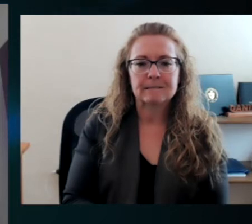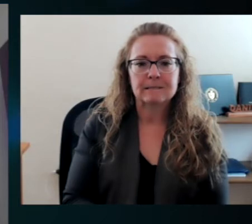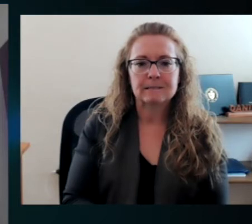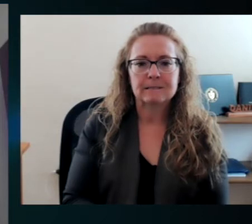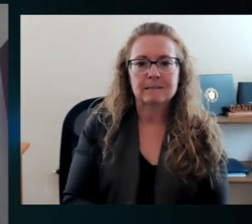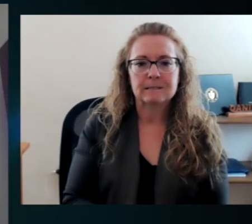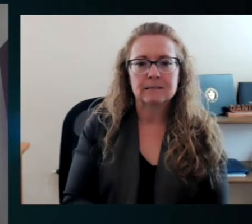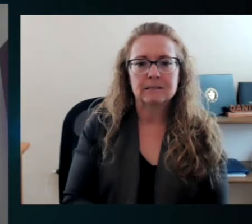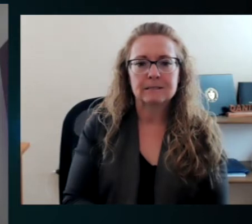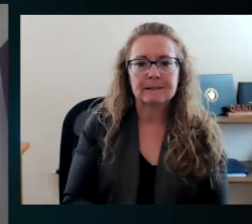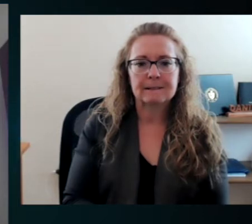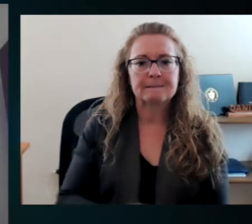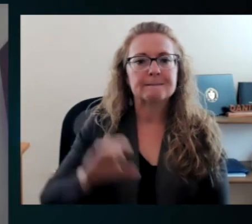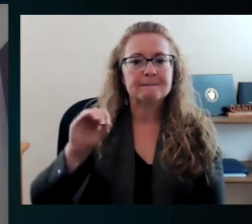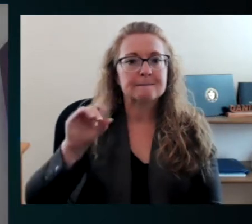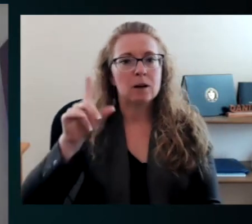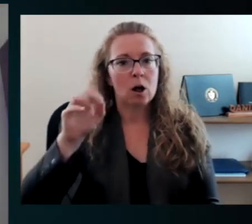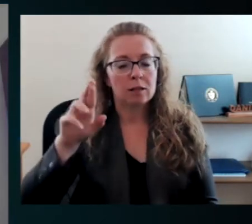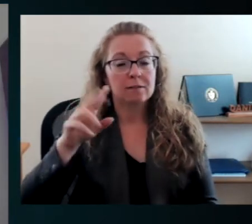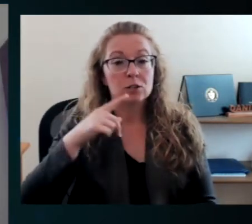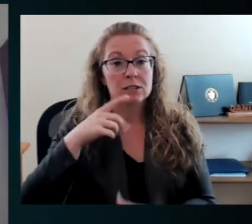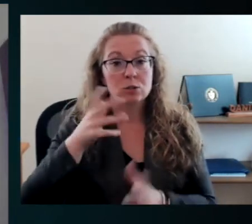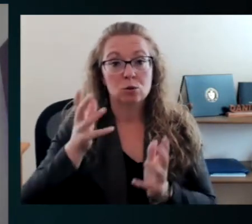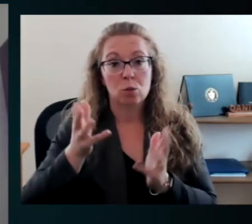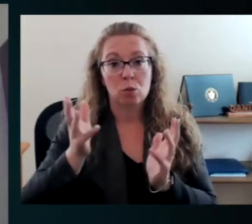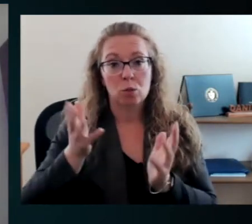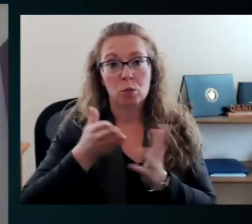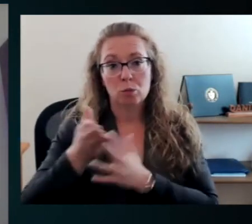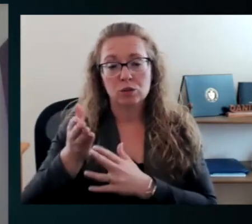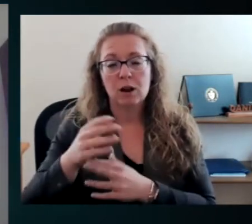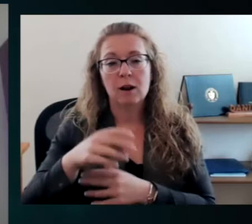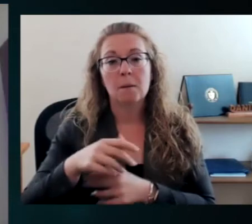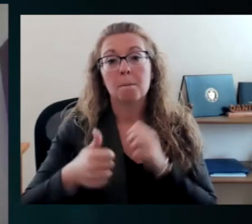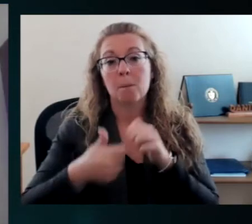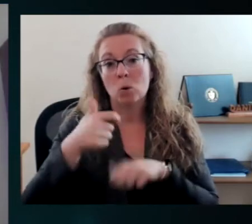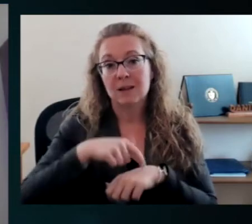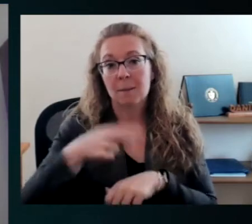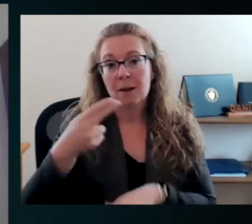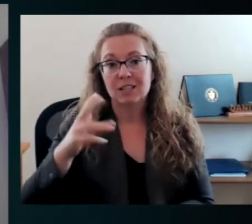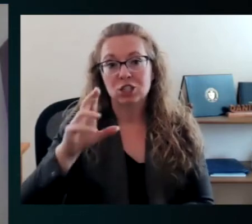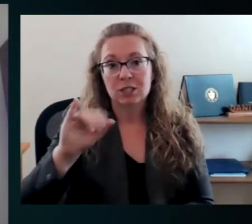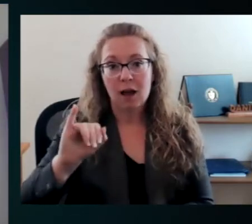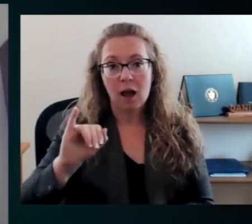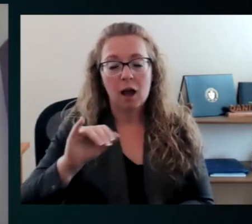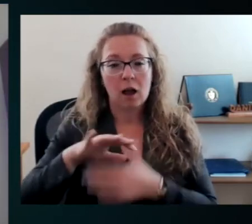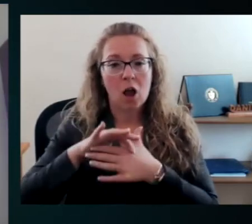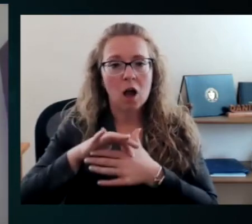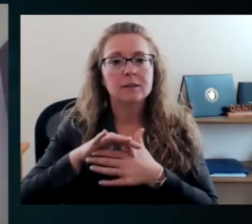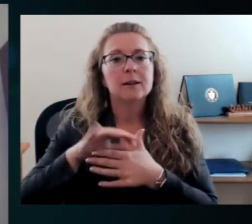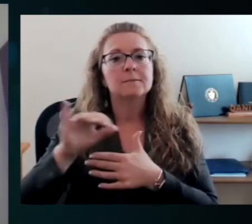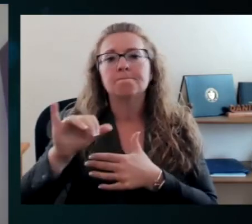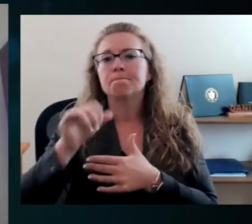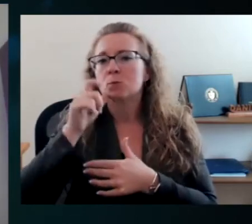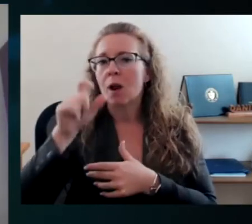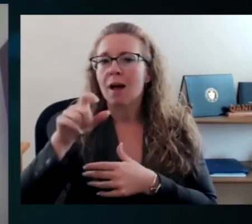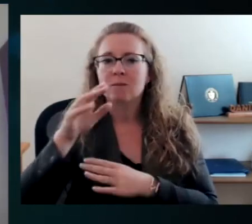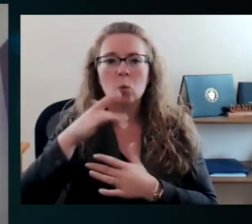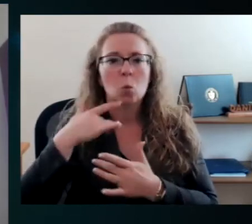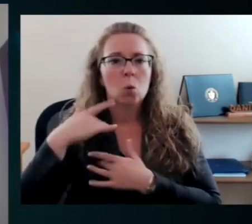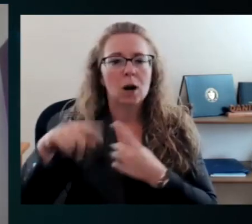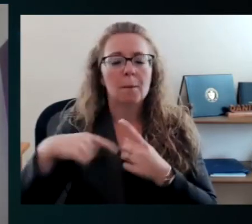Oliver has mentioned in chat, I would argue that most of the time in HCI context, we don't really need to worry too much about people's legal